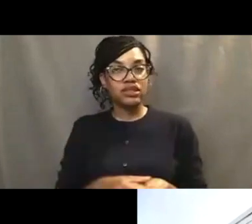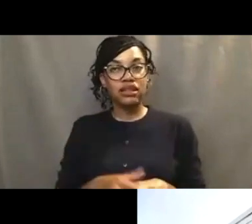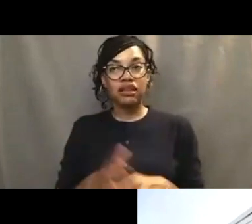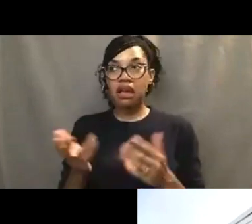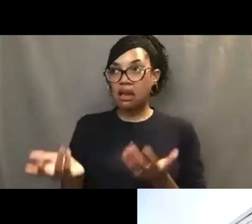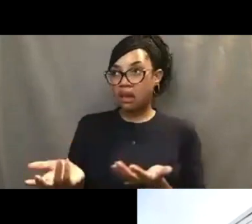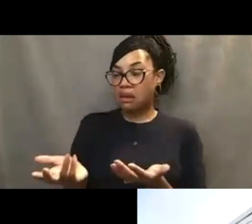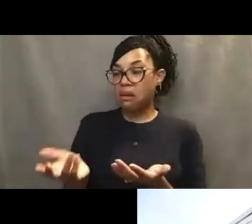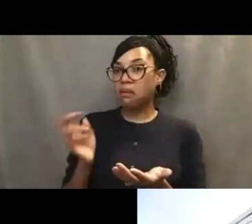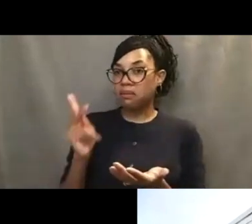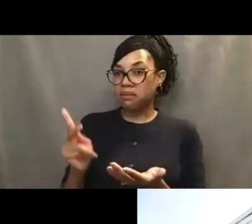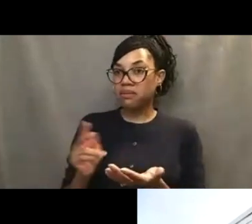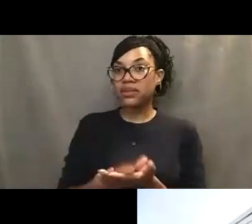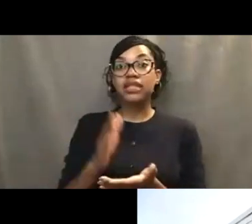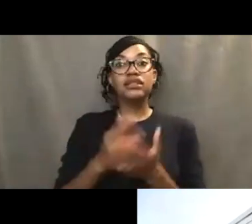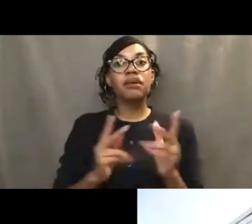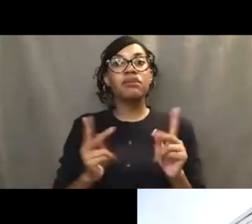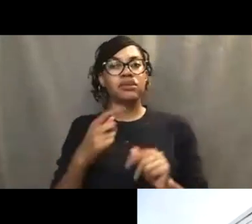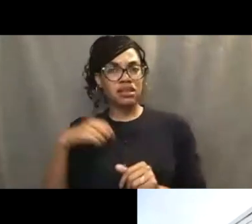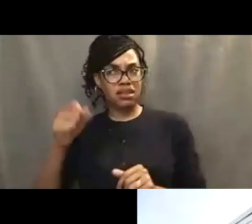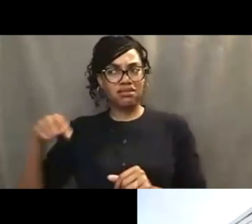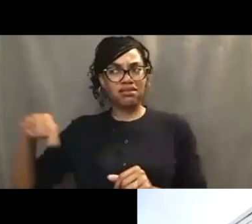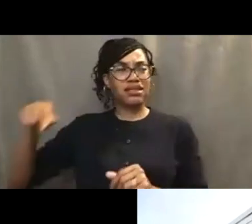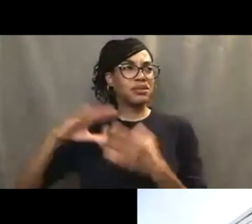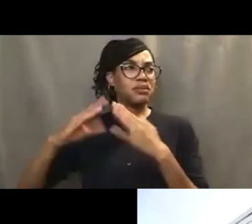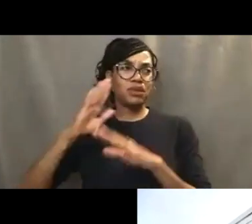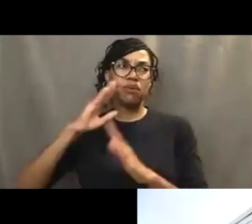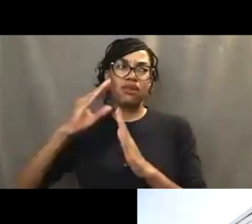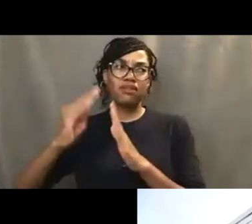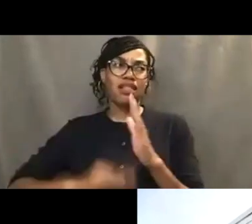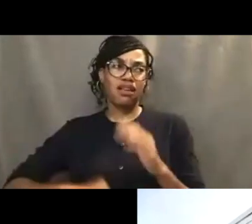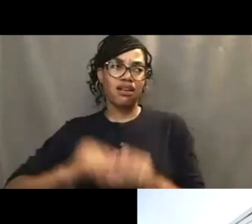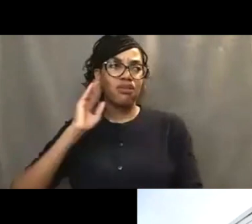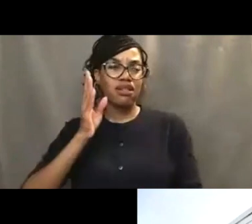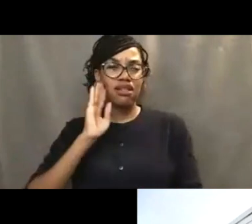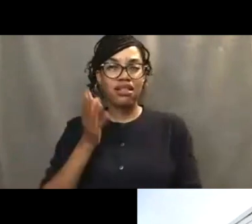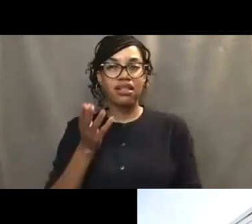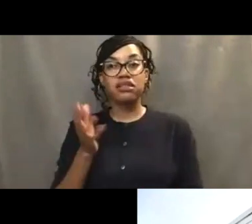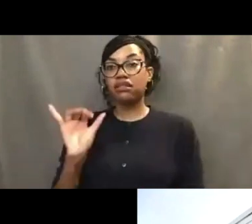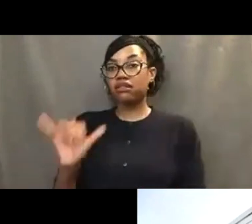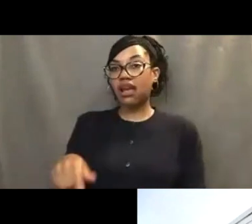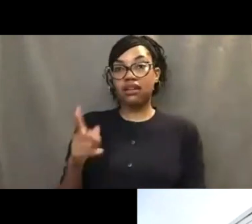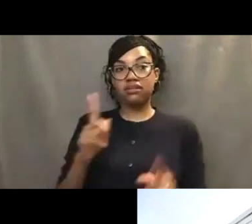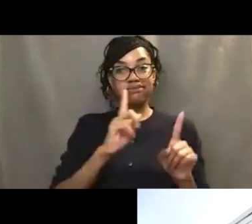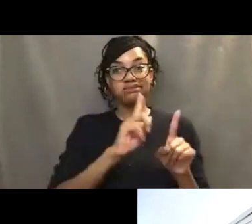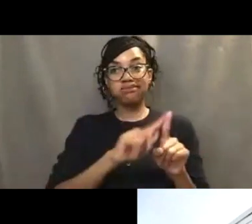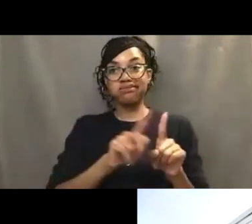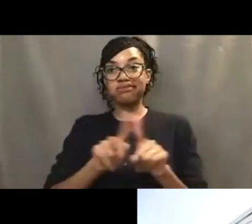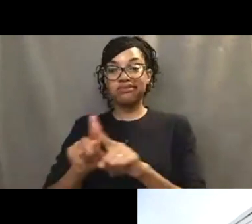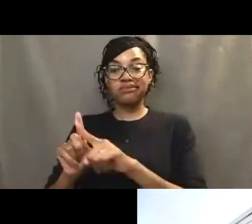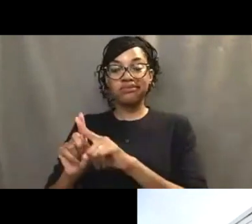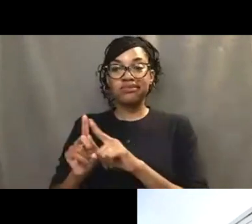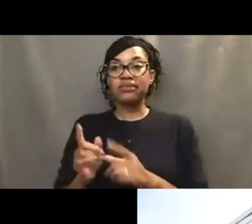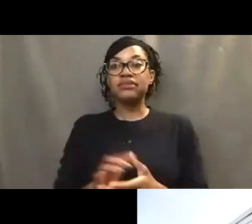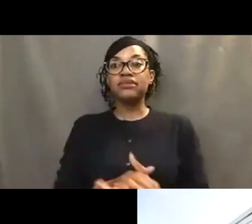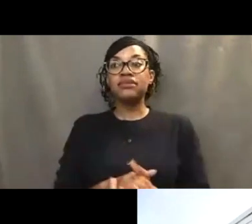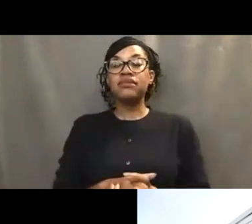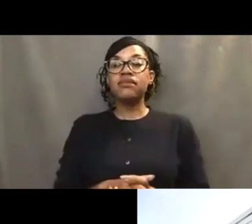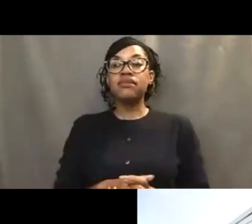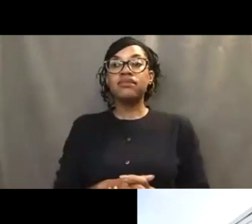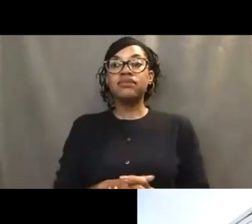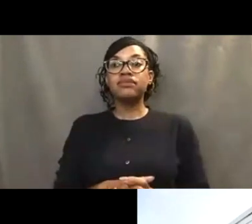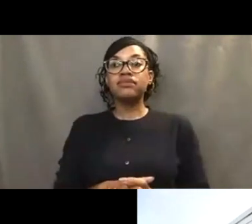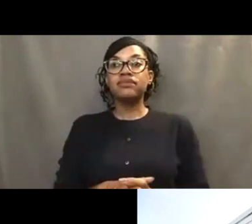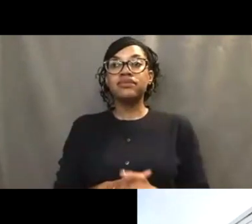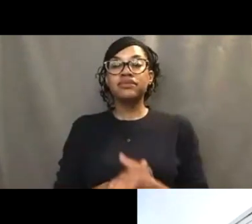like, yeah, give us the survey, we'll figure, And so I think that, again, I think for those of